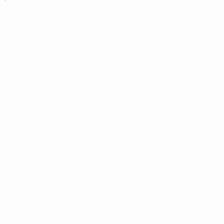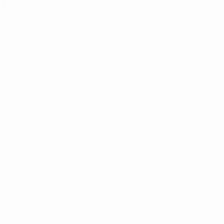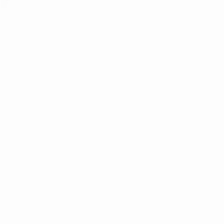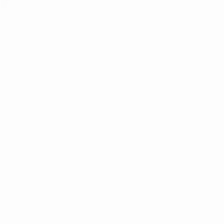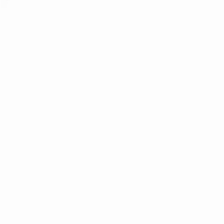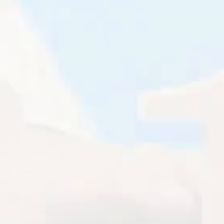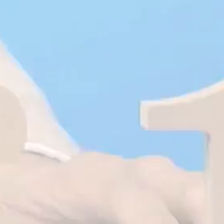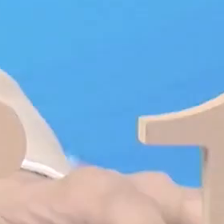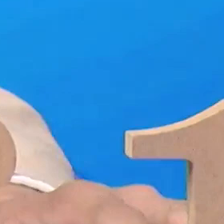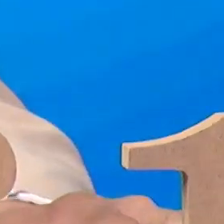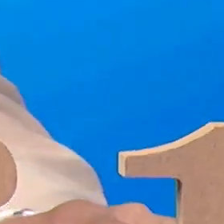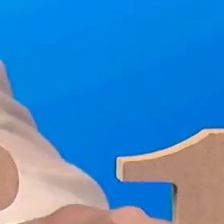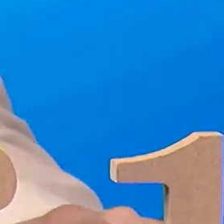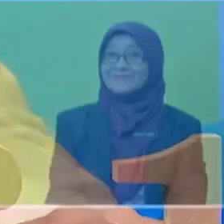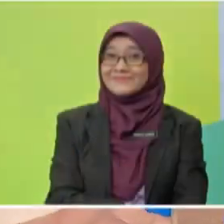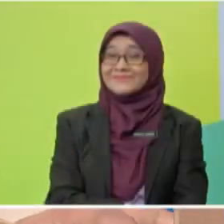PodcastKPM.